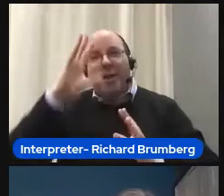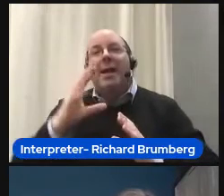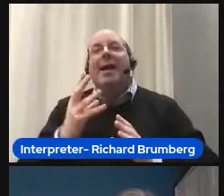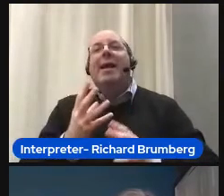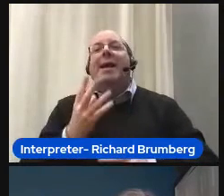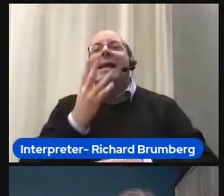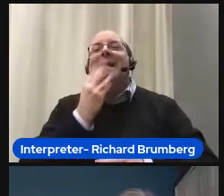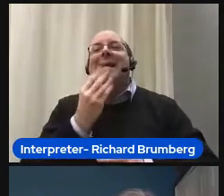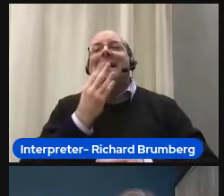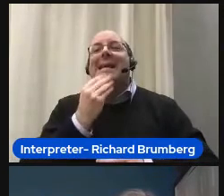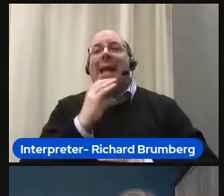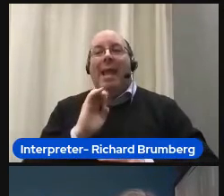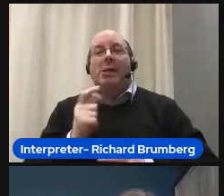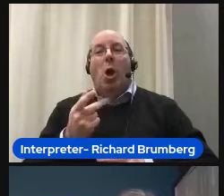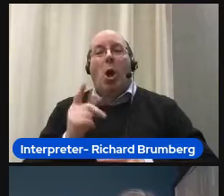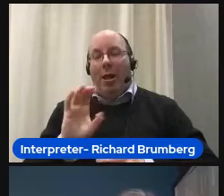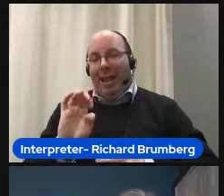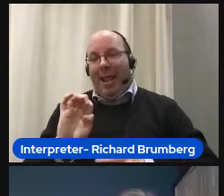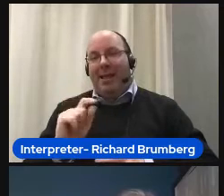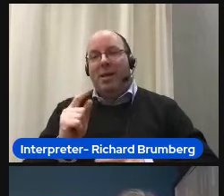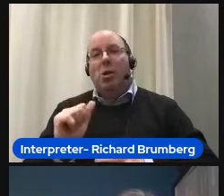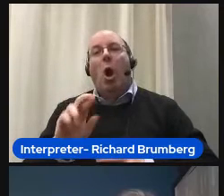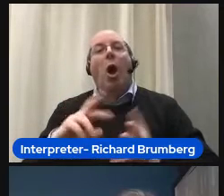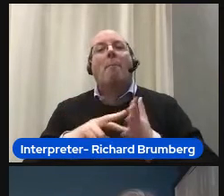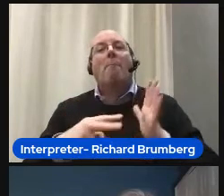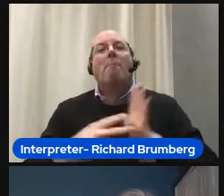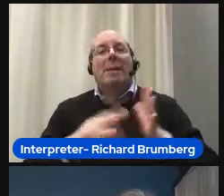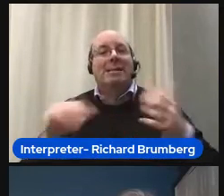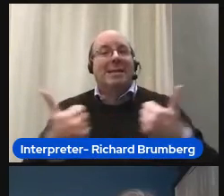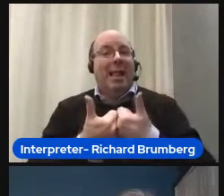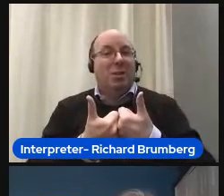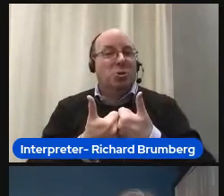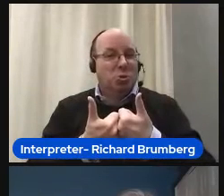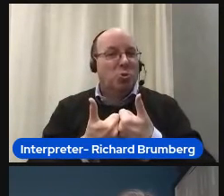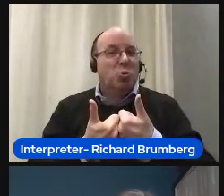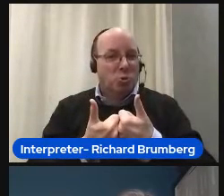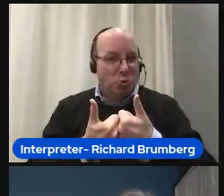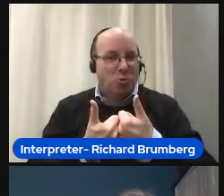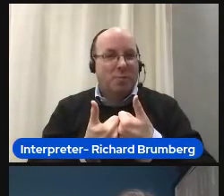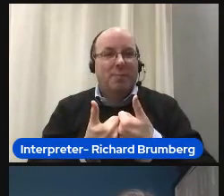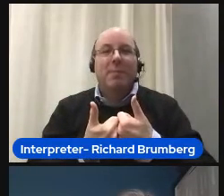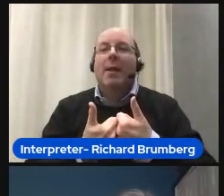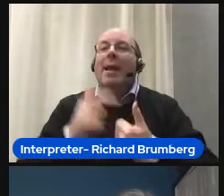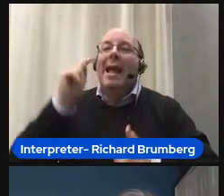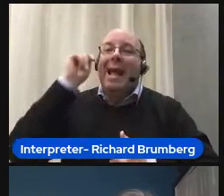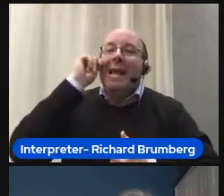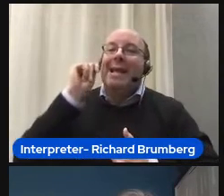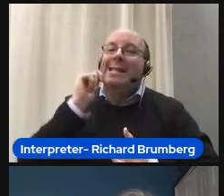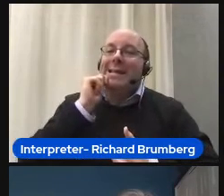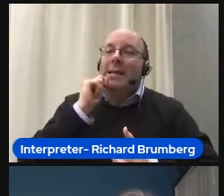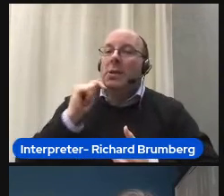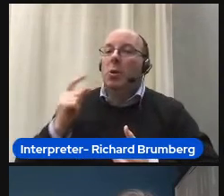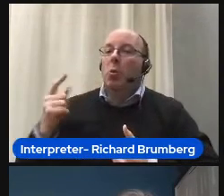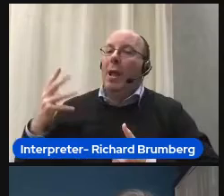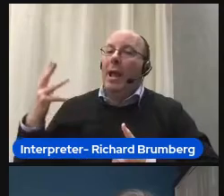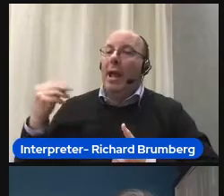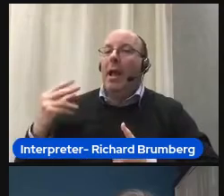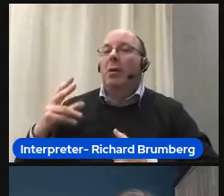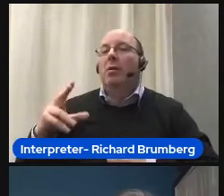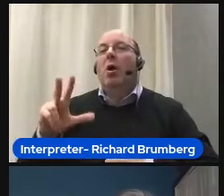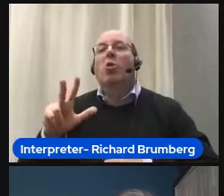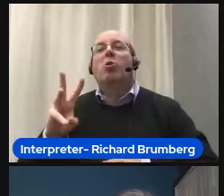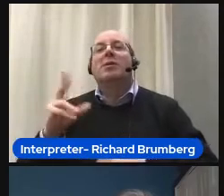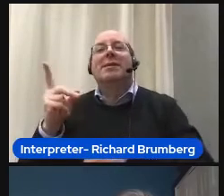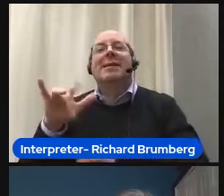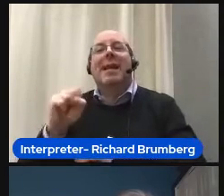word for challenge. And what my organization does is we take teenagers on a summer cross-country journey, 36